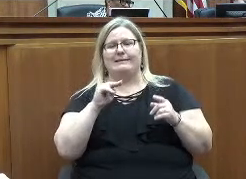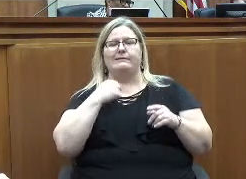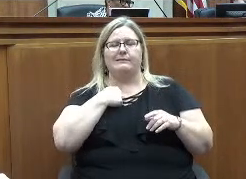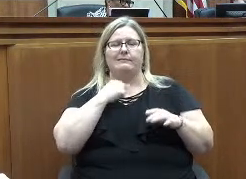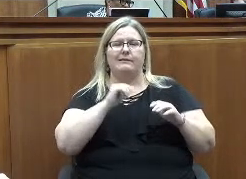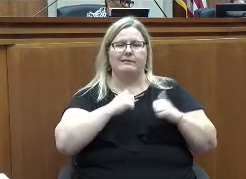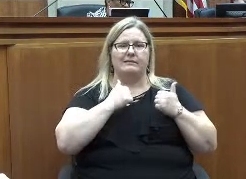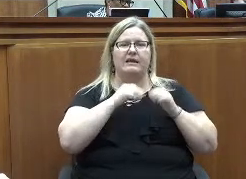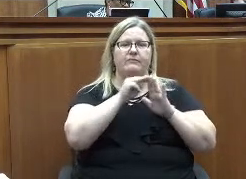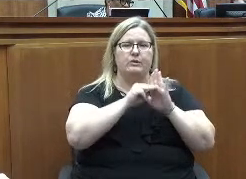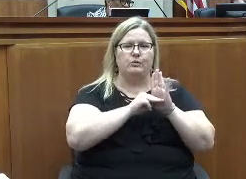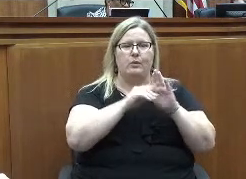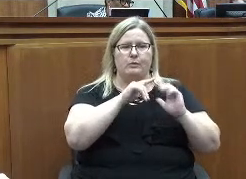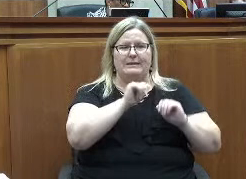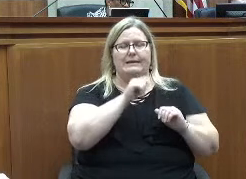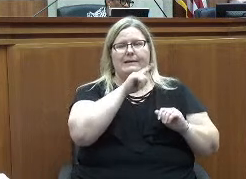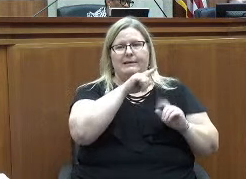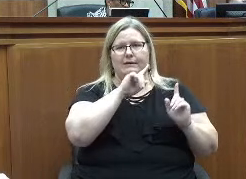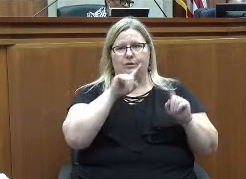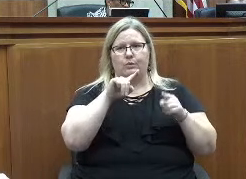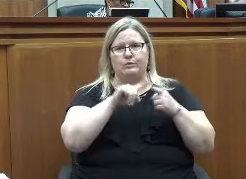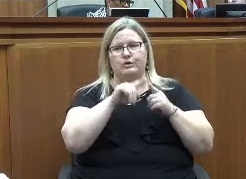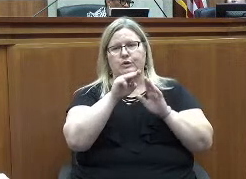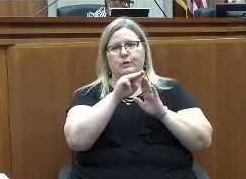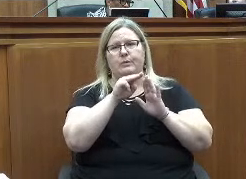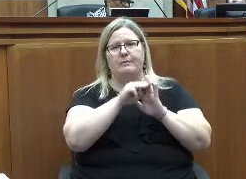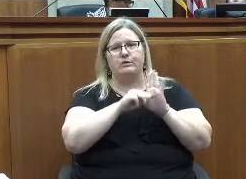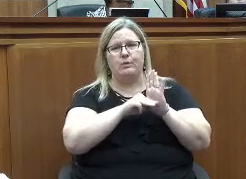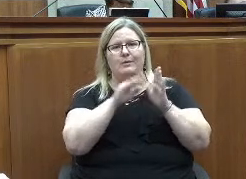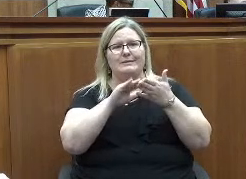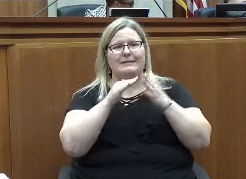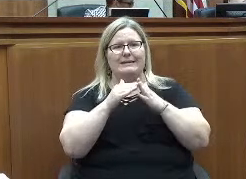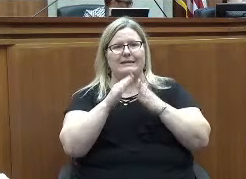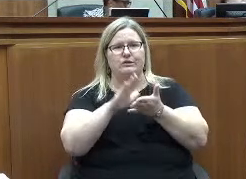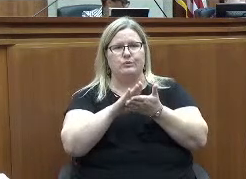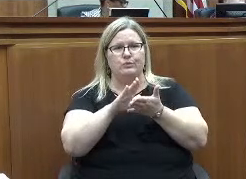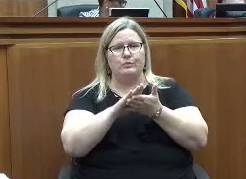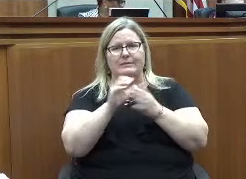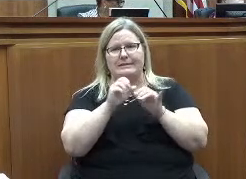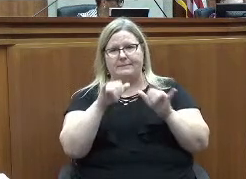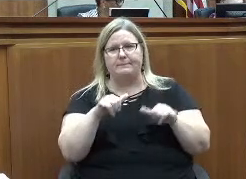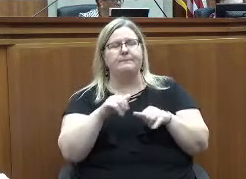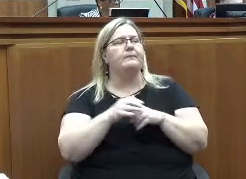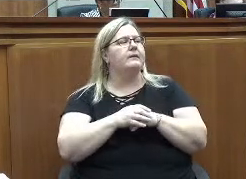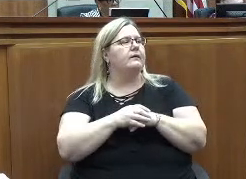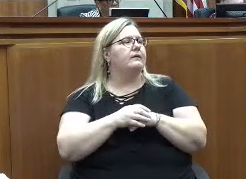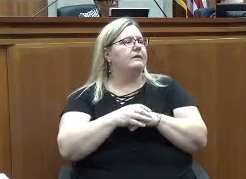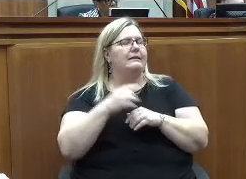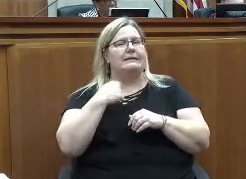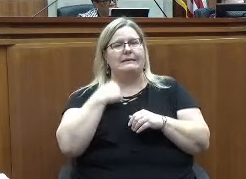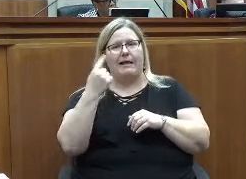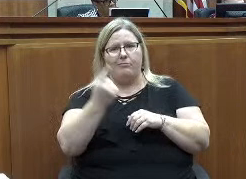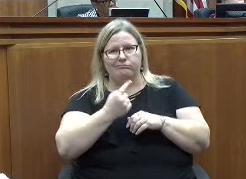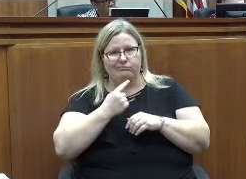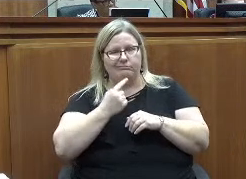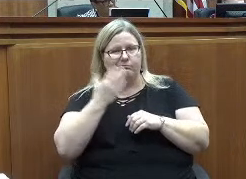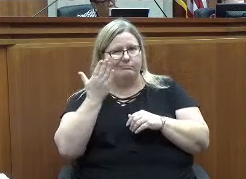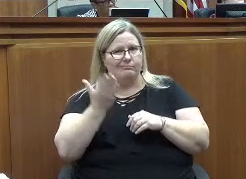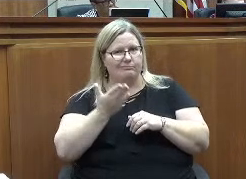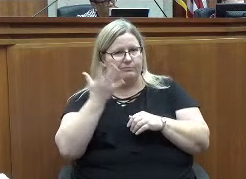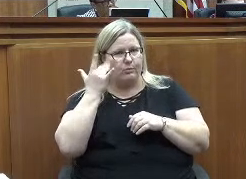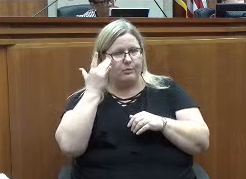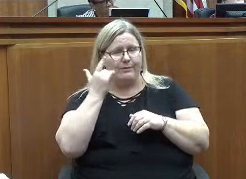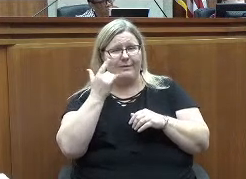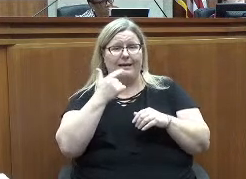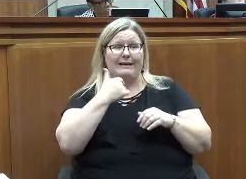Louisiana, and he attends Monroe City School. He's in Monroe City School System. I come before you as not only a